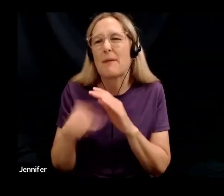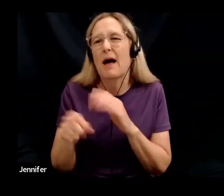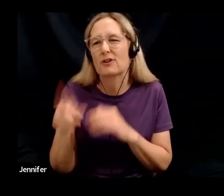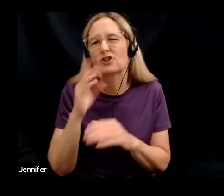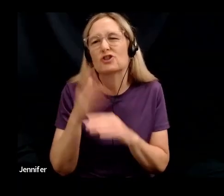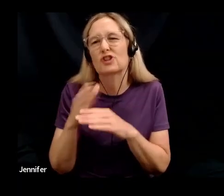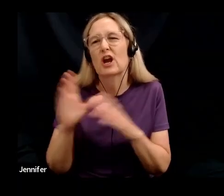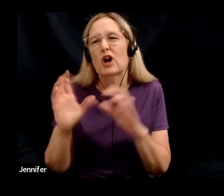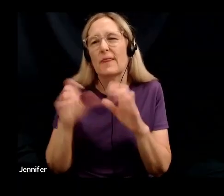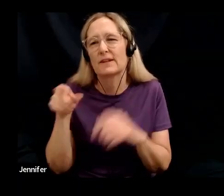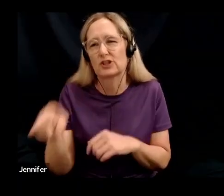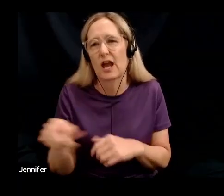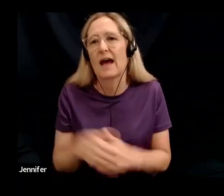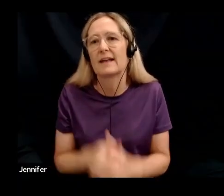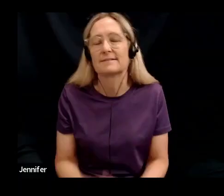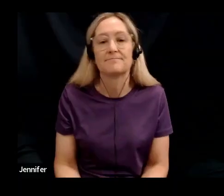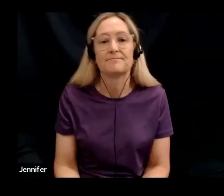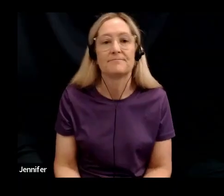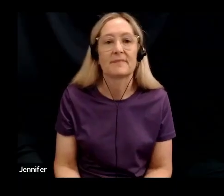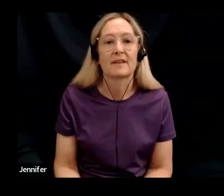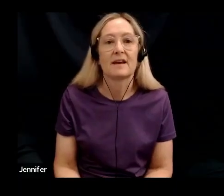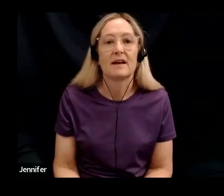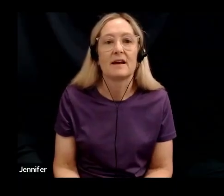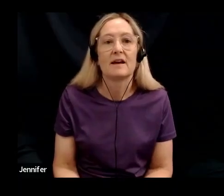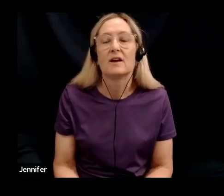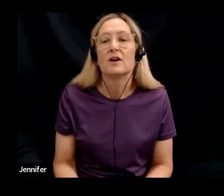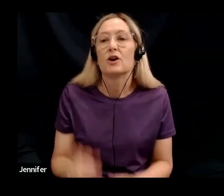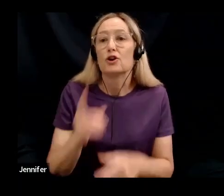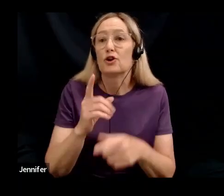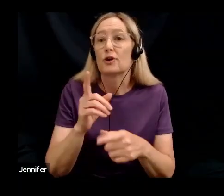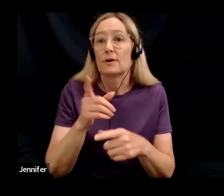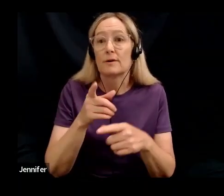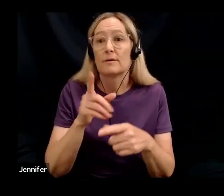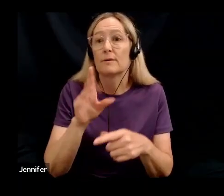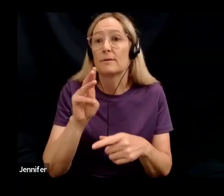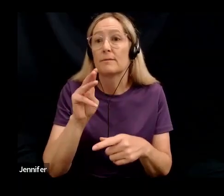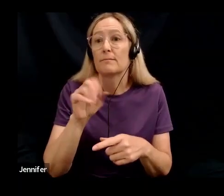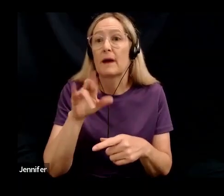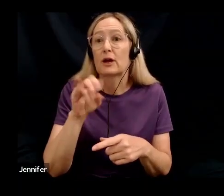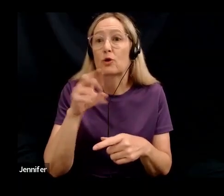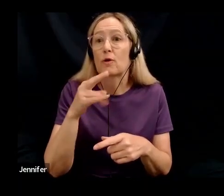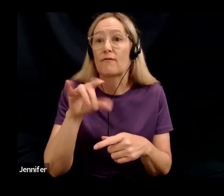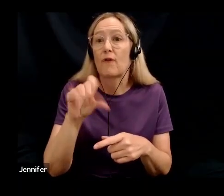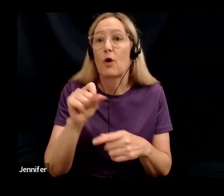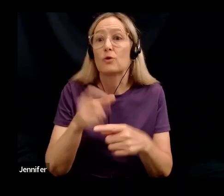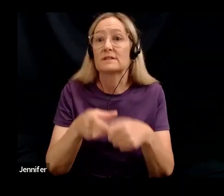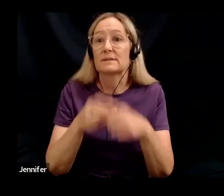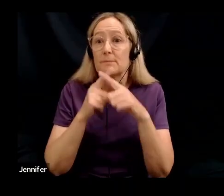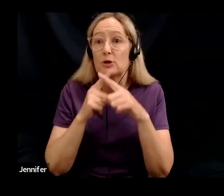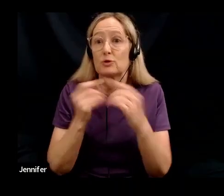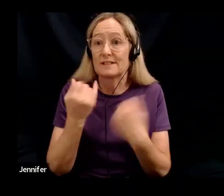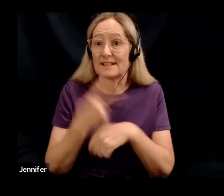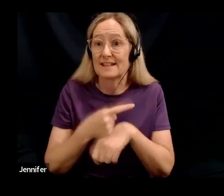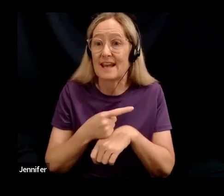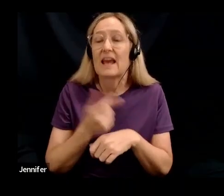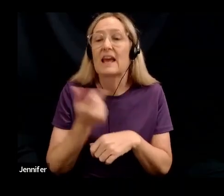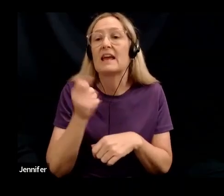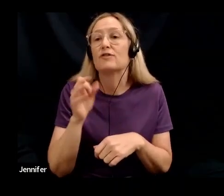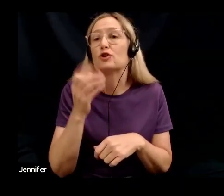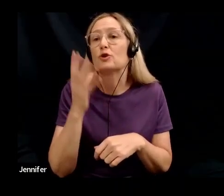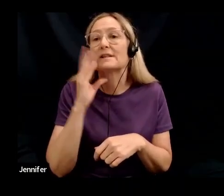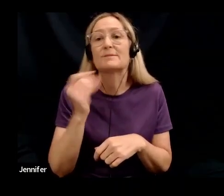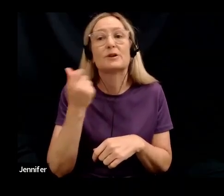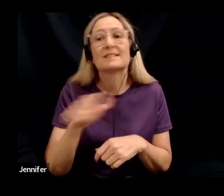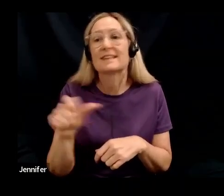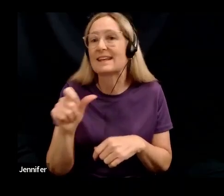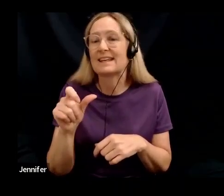chat now. Please keep your microphone set to mute today. And just a note, if you experience any issues with